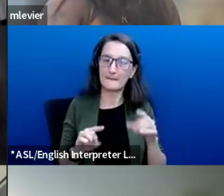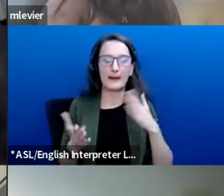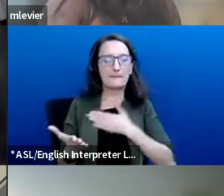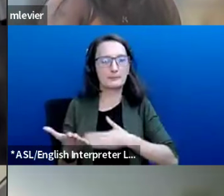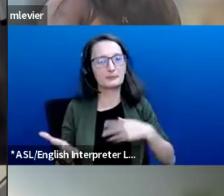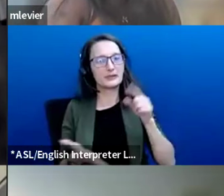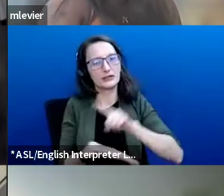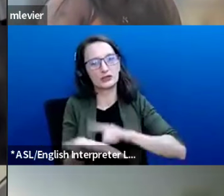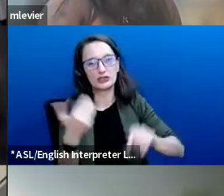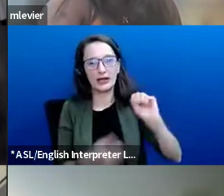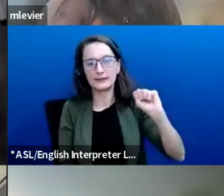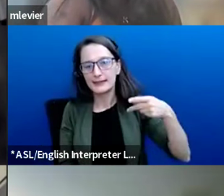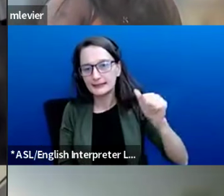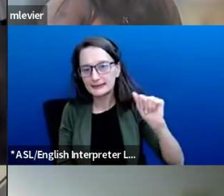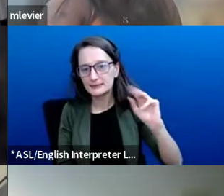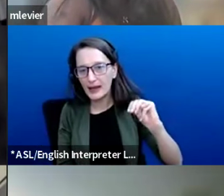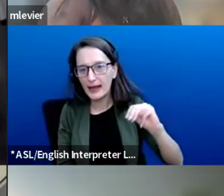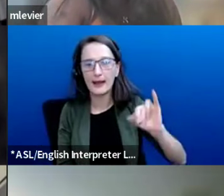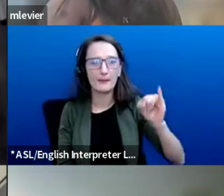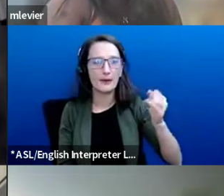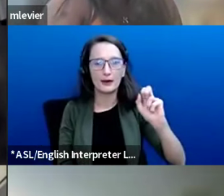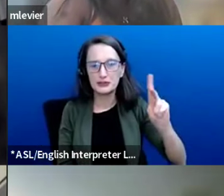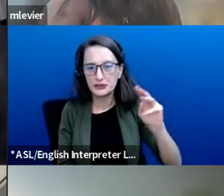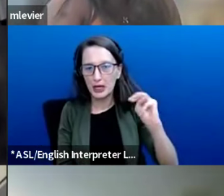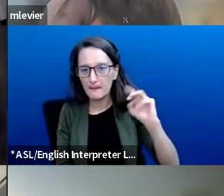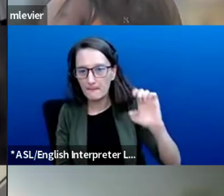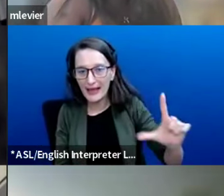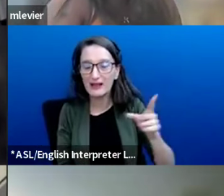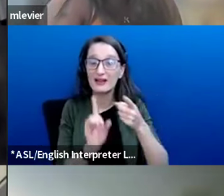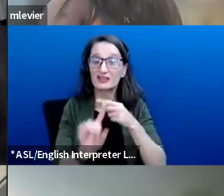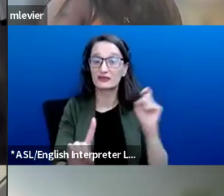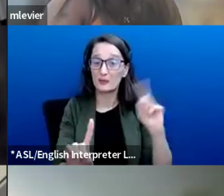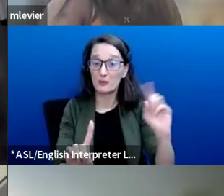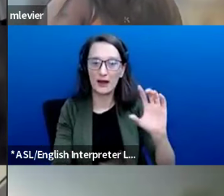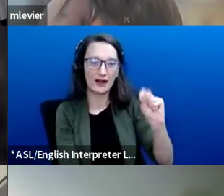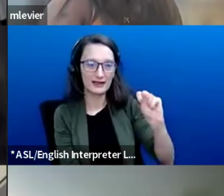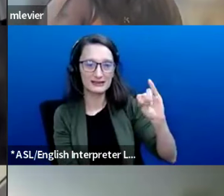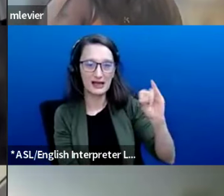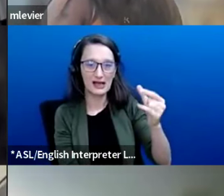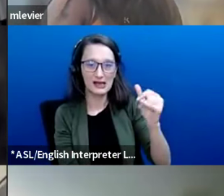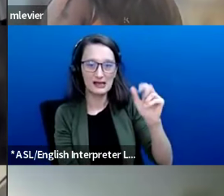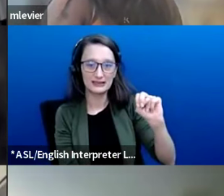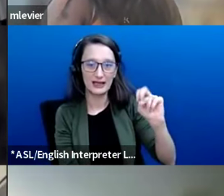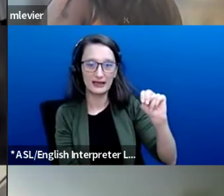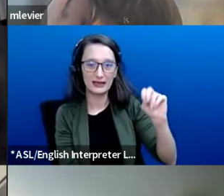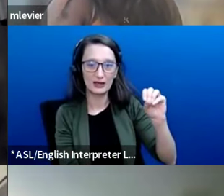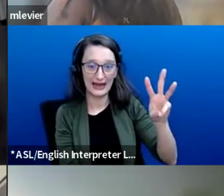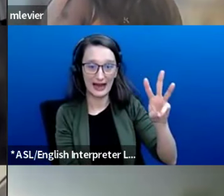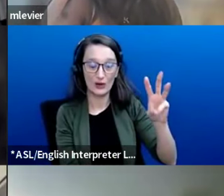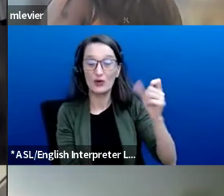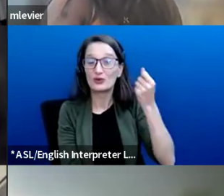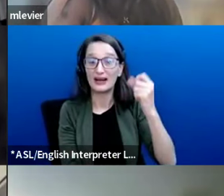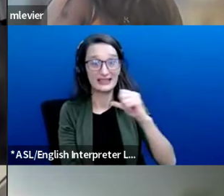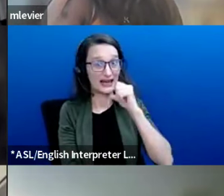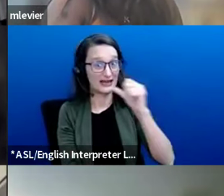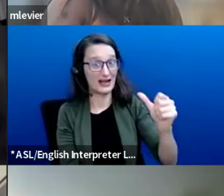check your junk mail. It's from Sign Now. And so it'll come through noted as Sign Now and not the regional center. So please keep